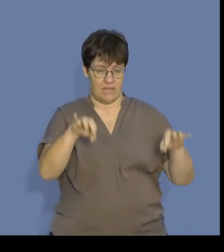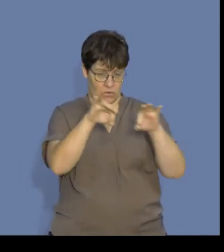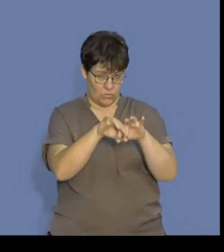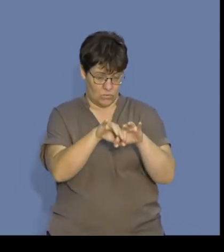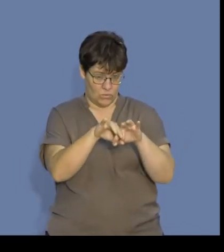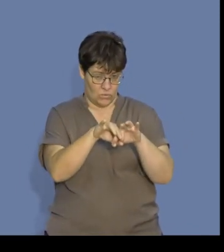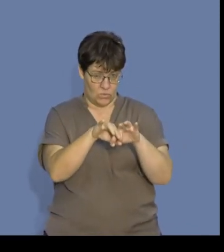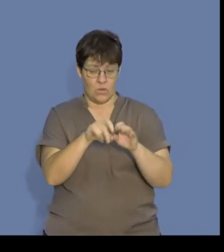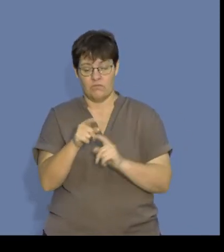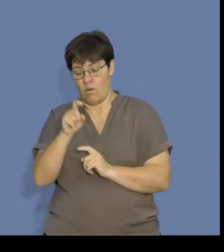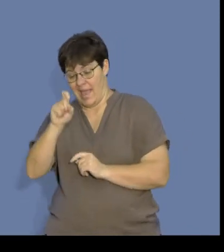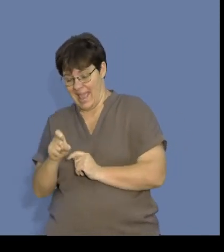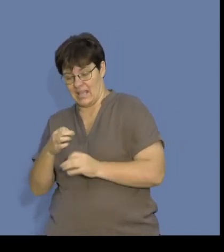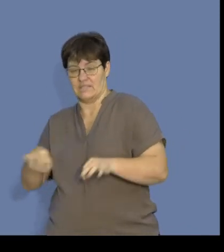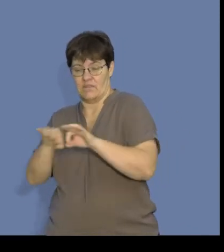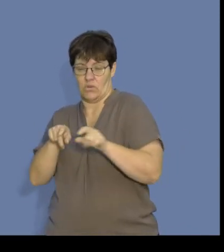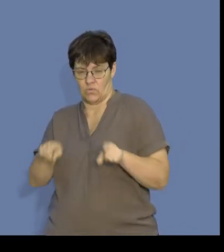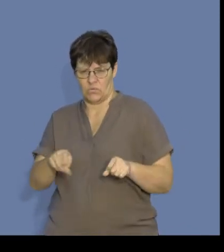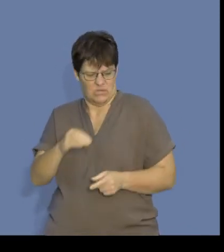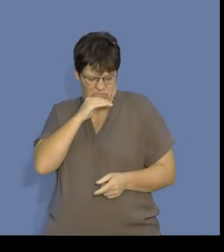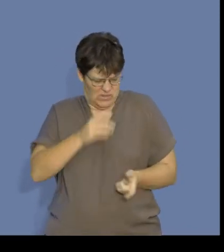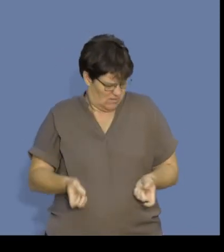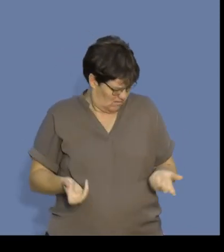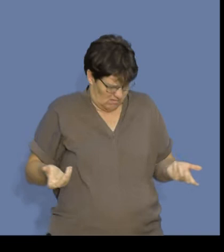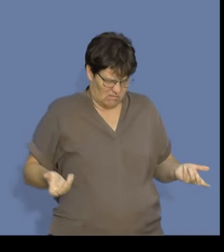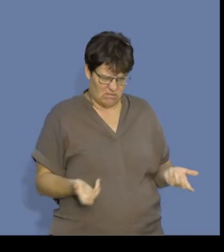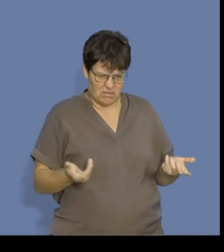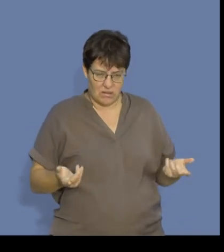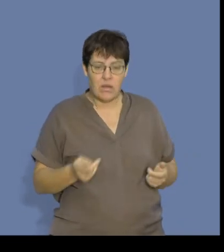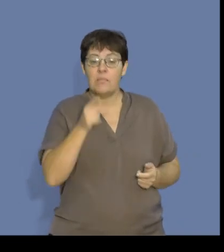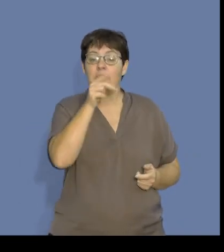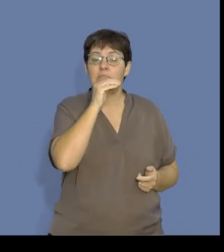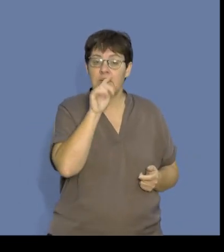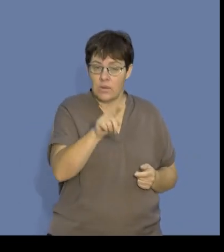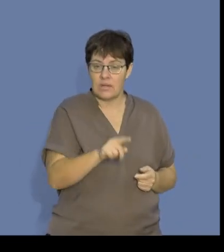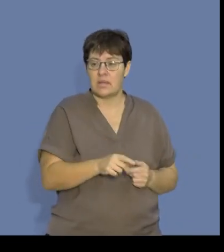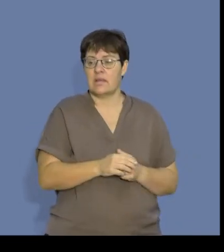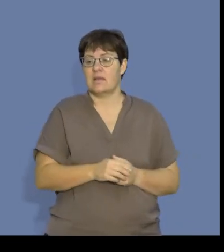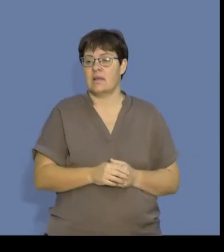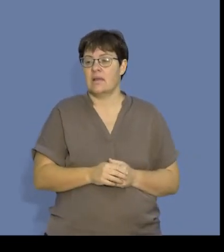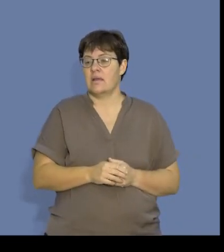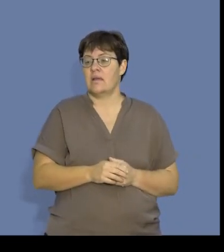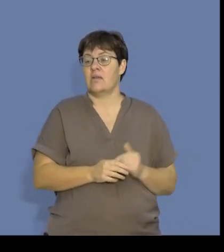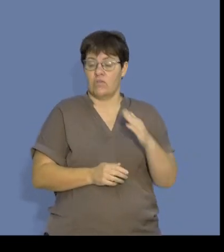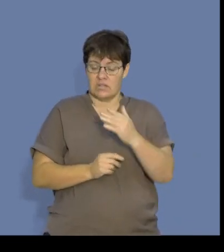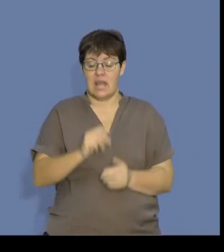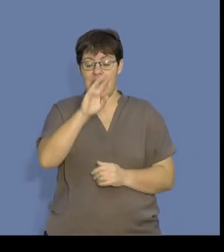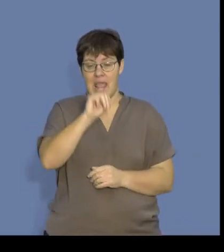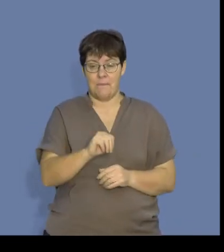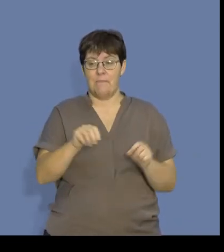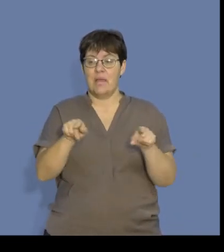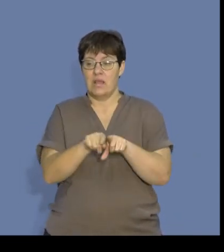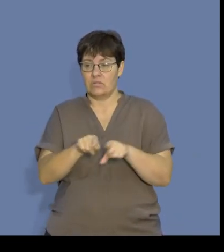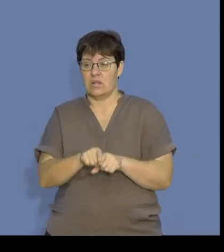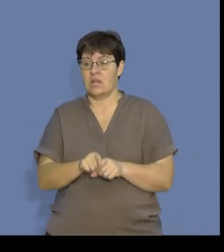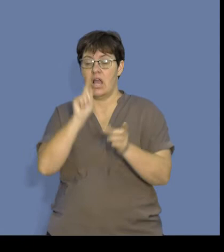value to its x value. What do I mean? Gradient is equals to m, which is change